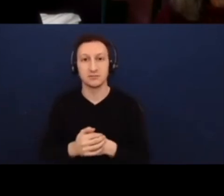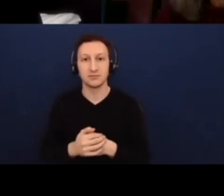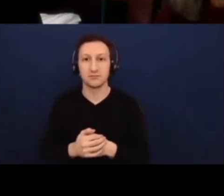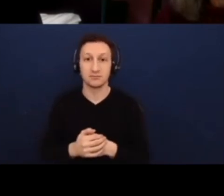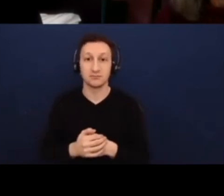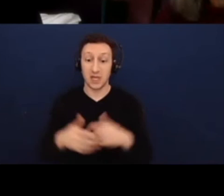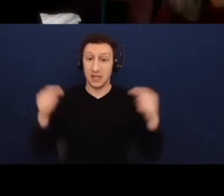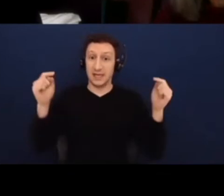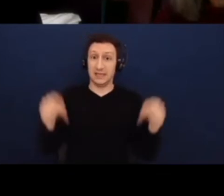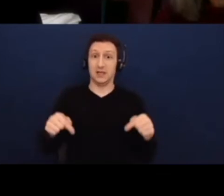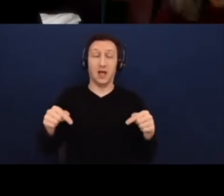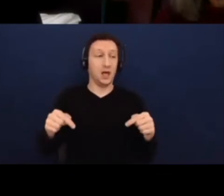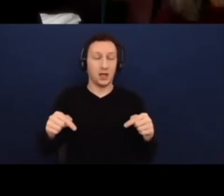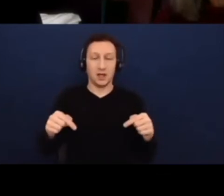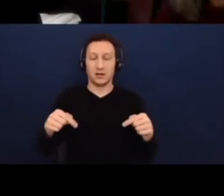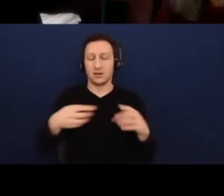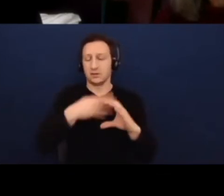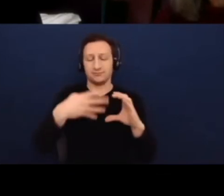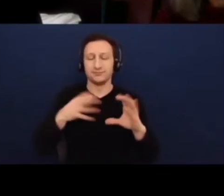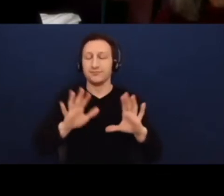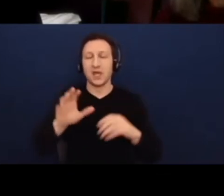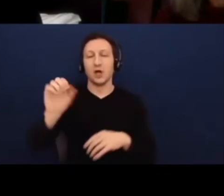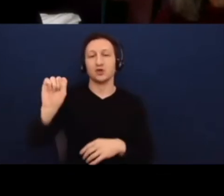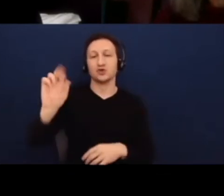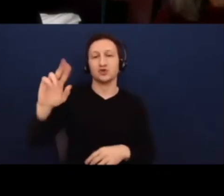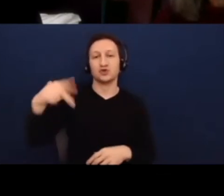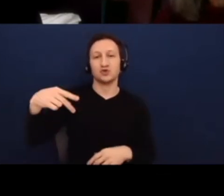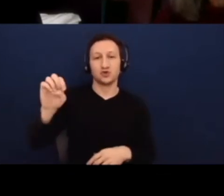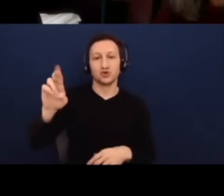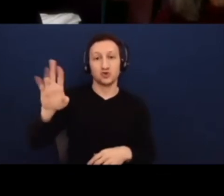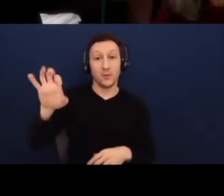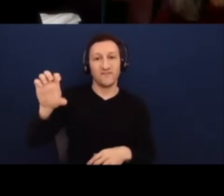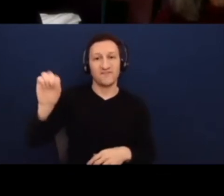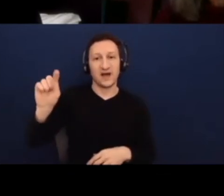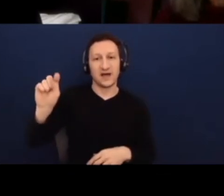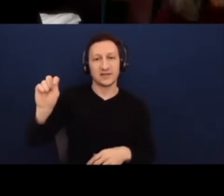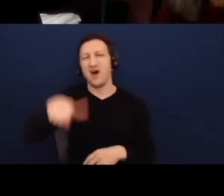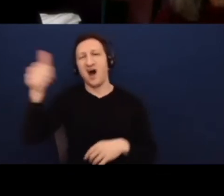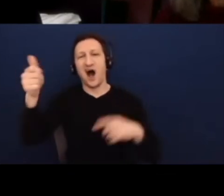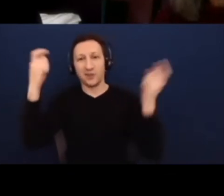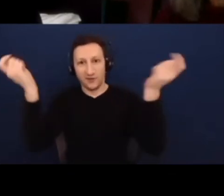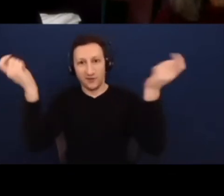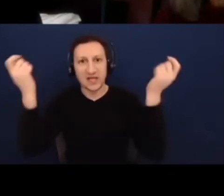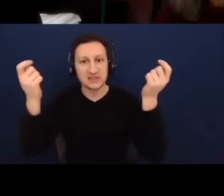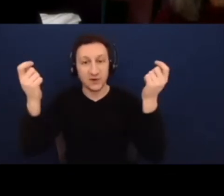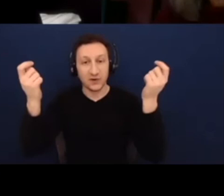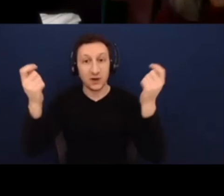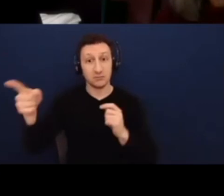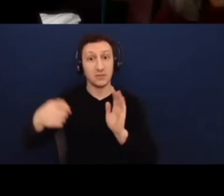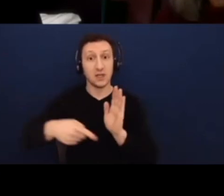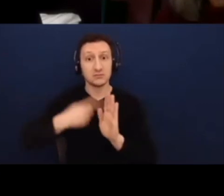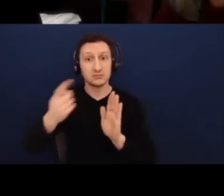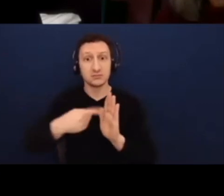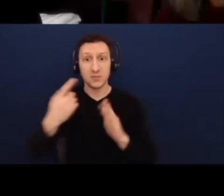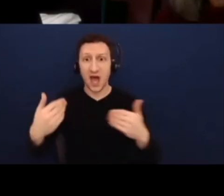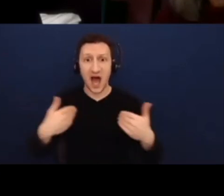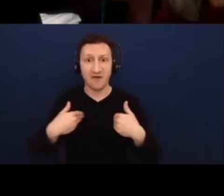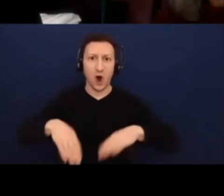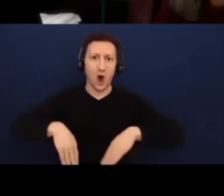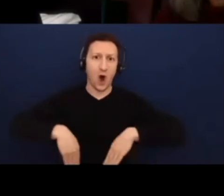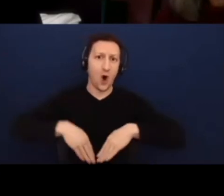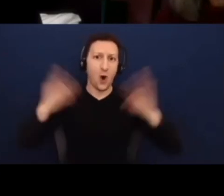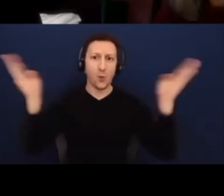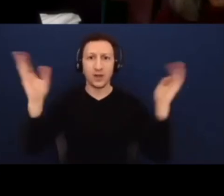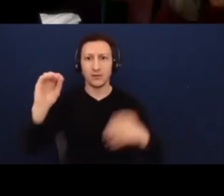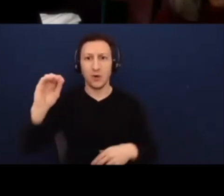open captions, ASL carts, and so forth. And it got to a point at some time where they decided that some people that